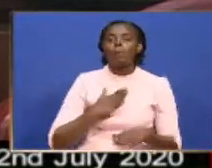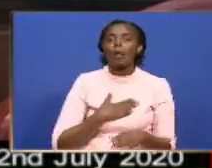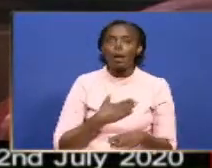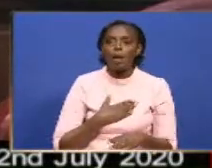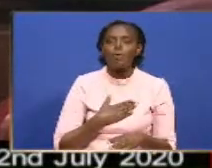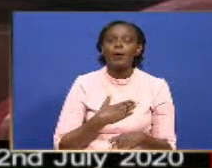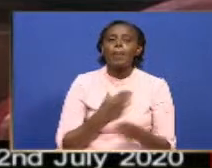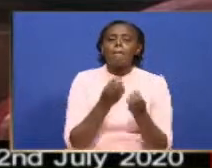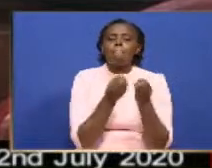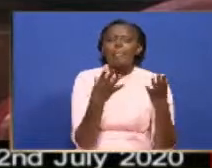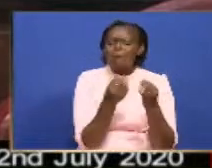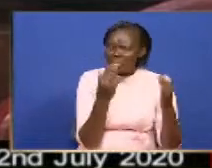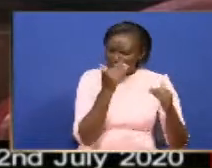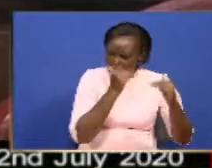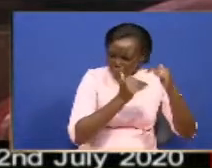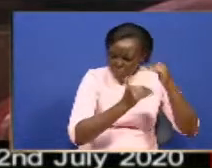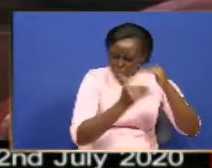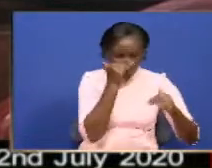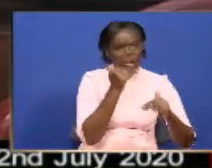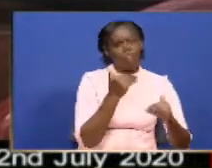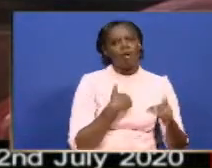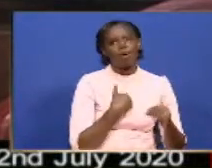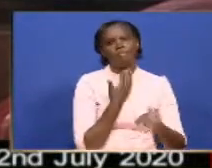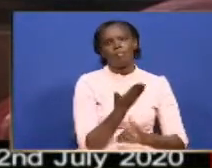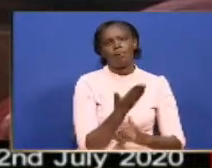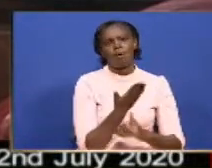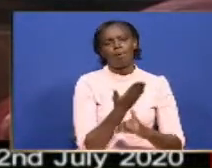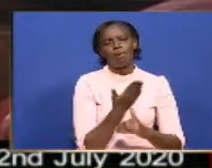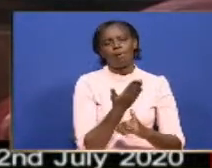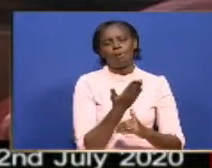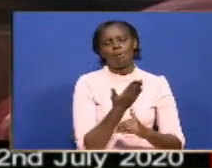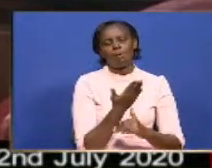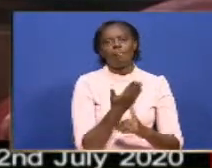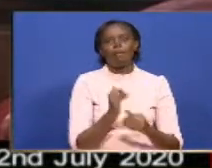of them are very qualified, Honorable Speaker. Honorable Speaker,